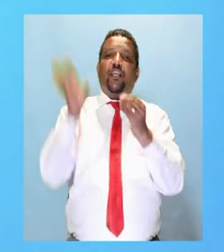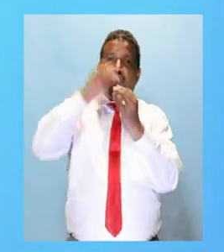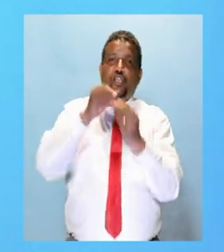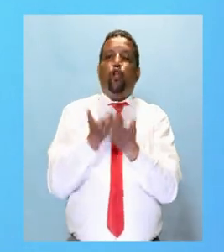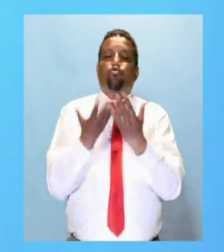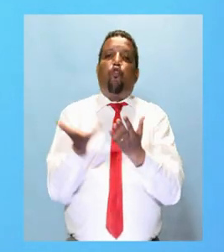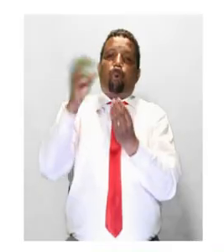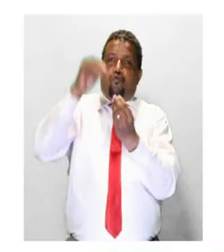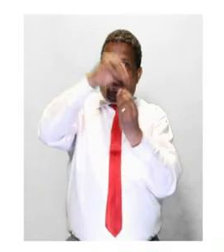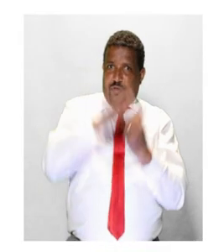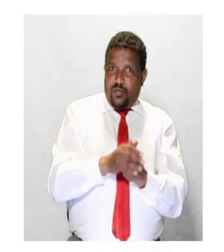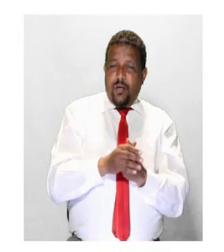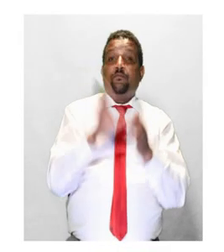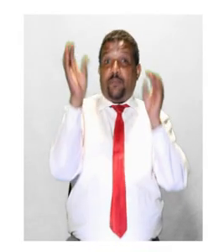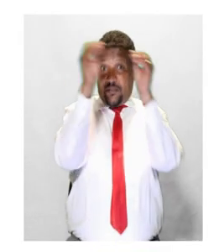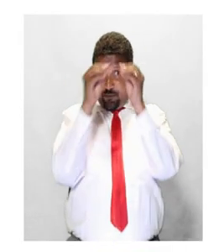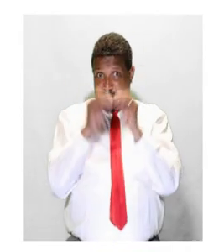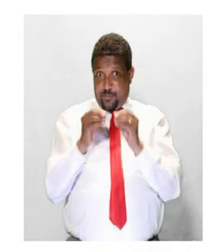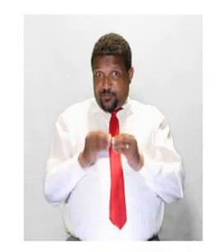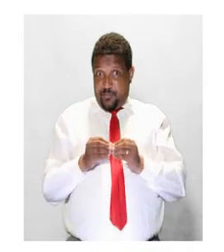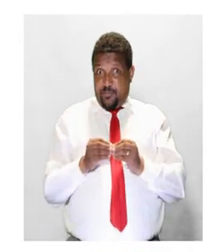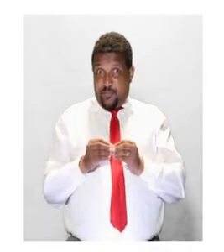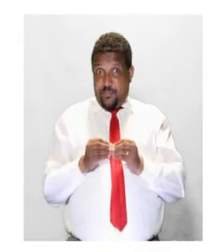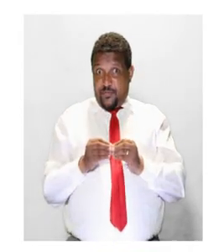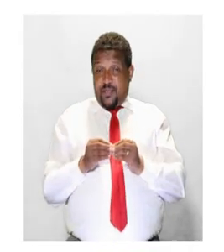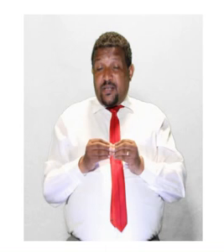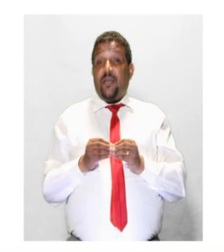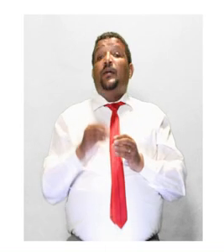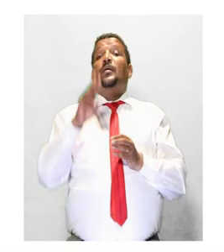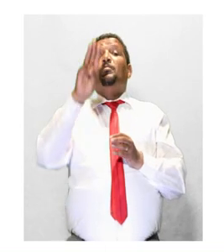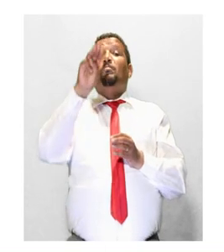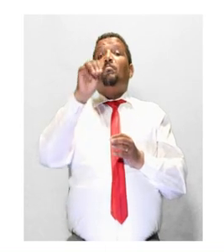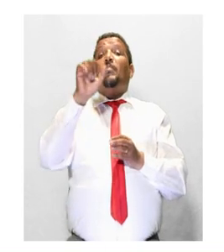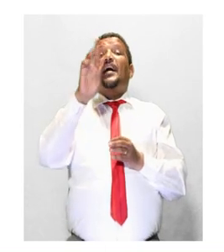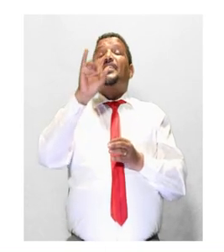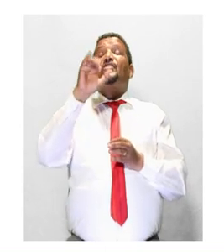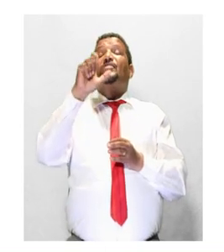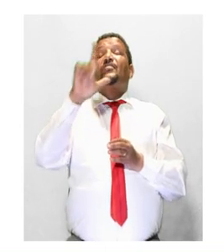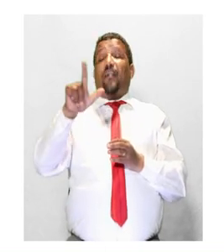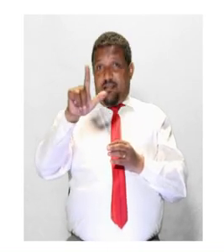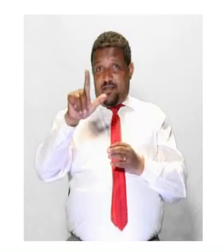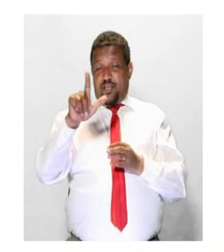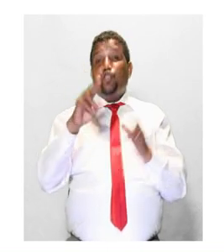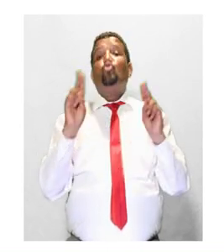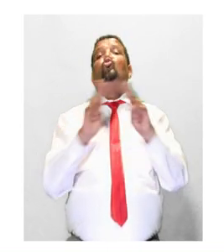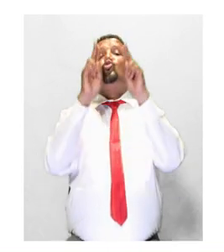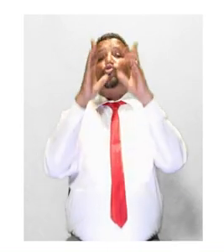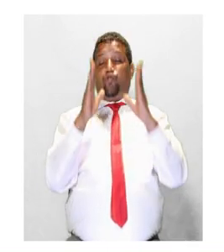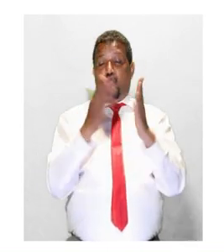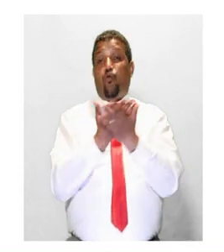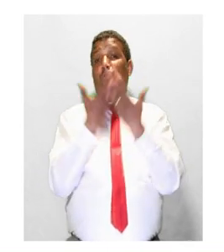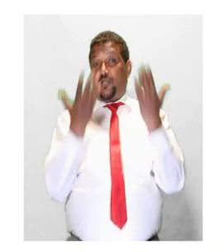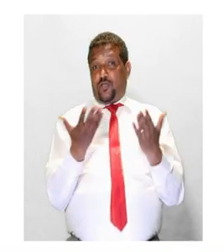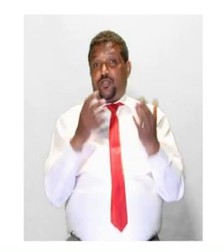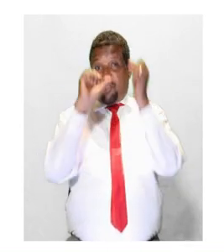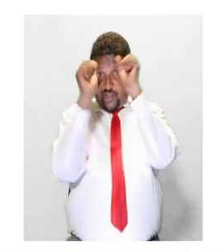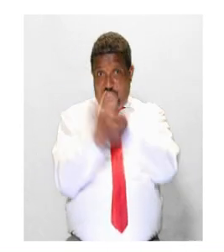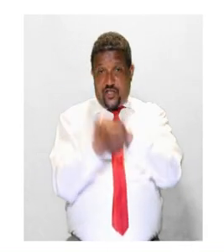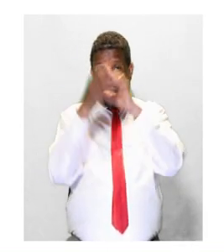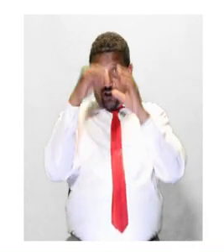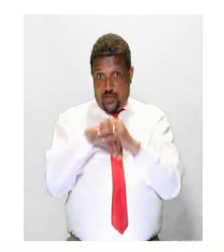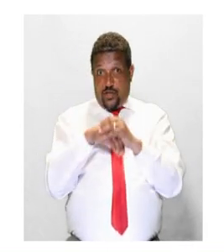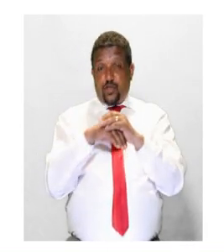commodity. Mathematically, the marginal utility of a commodity is the change in the total utility divided by the change in